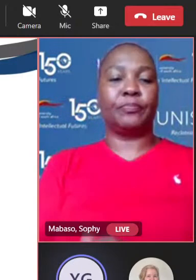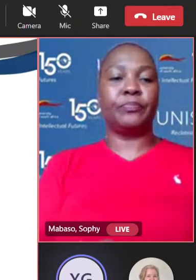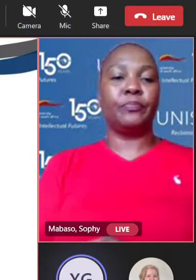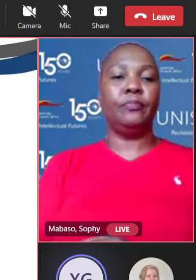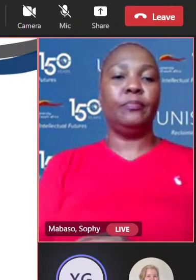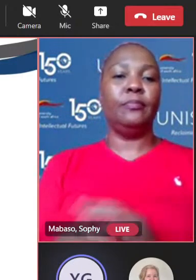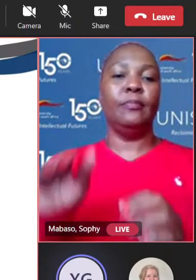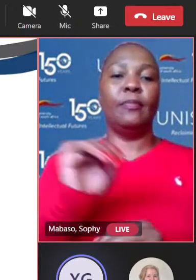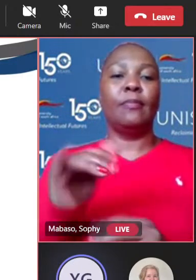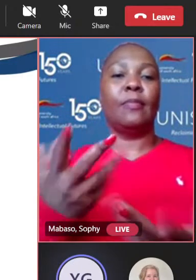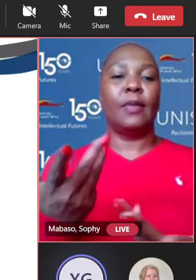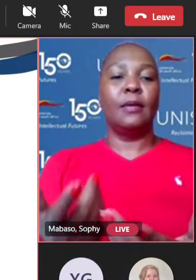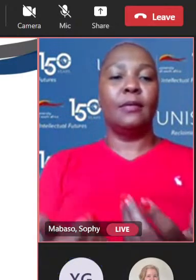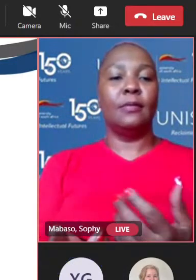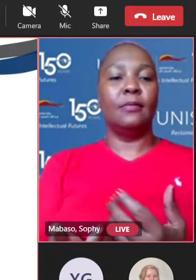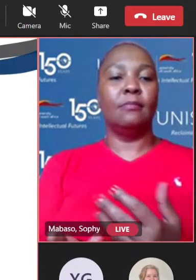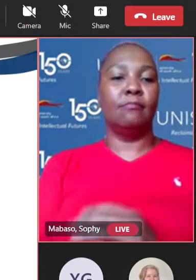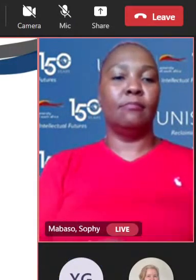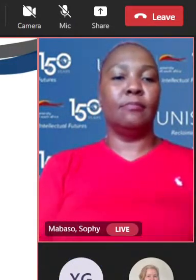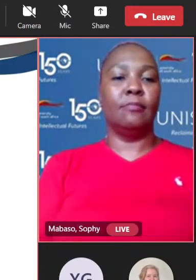which is